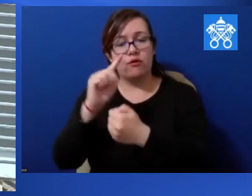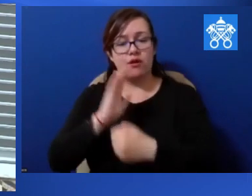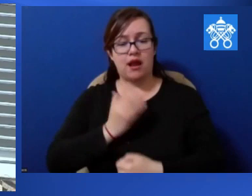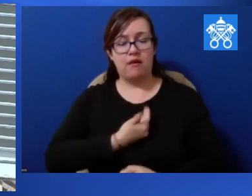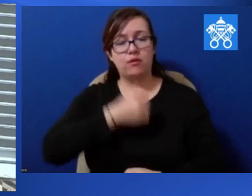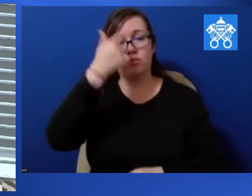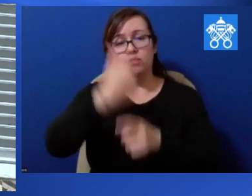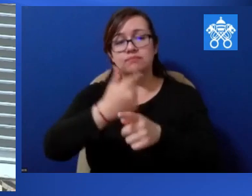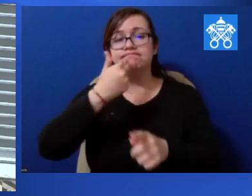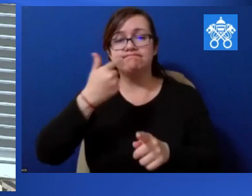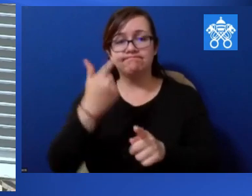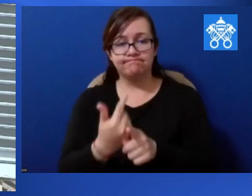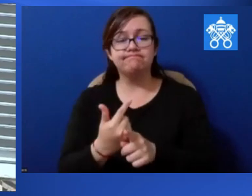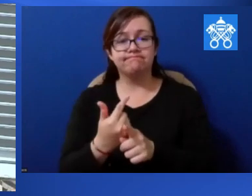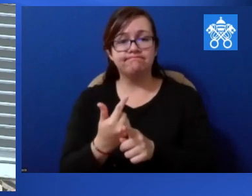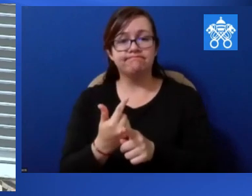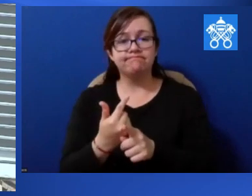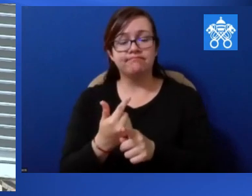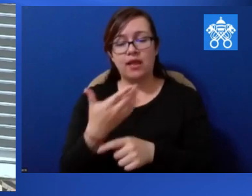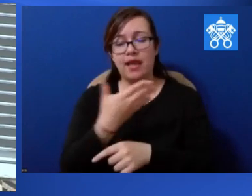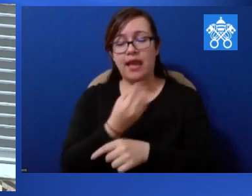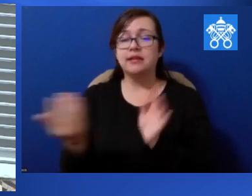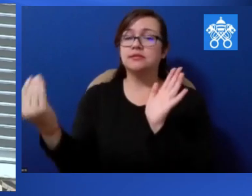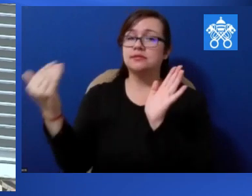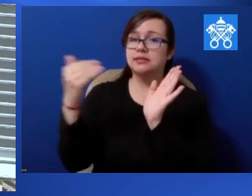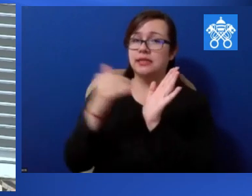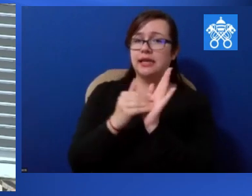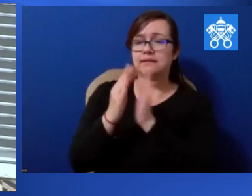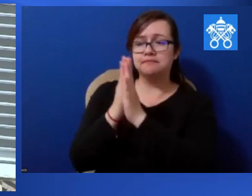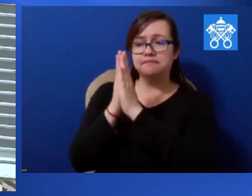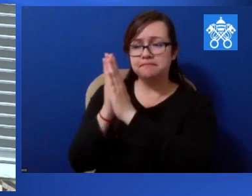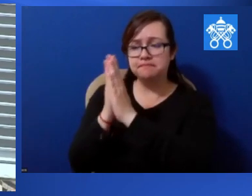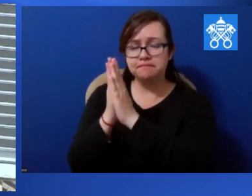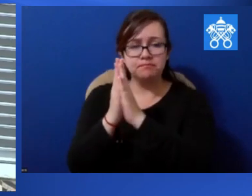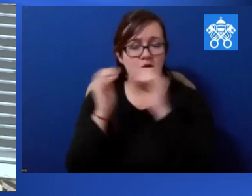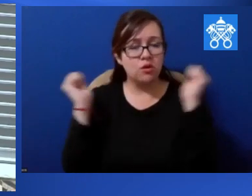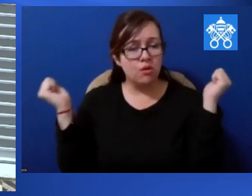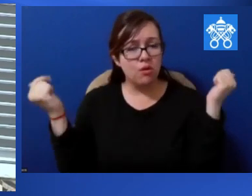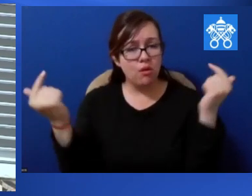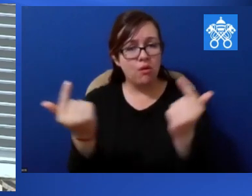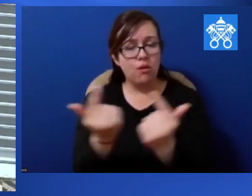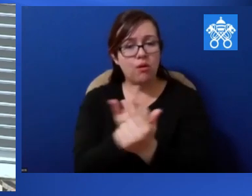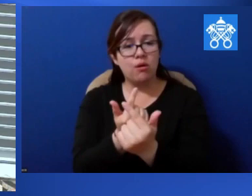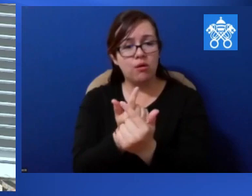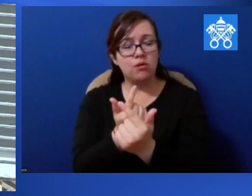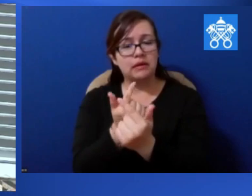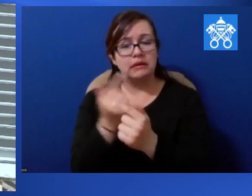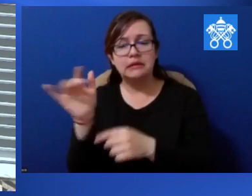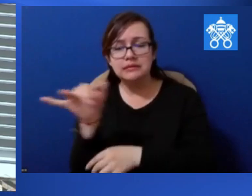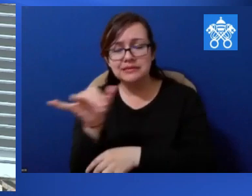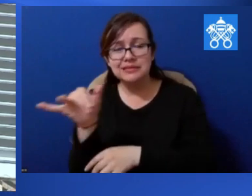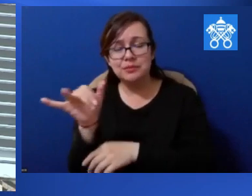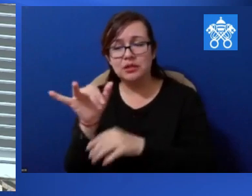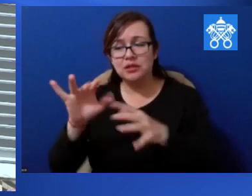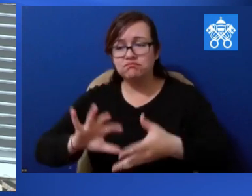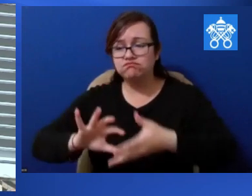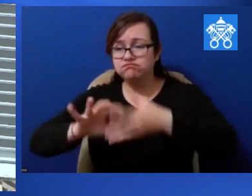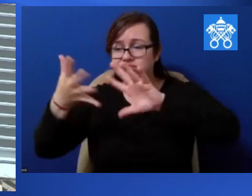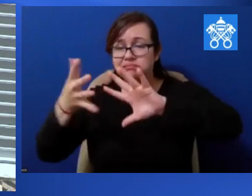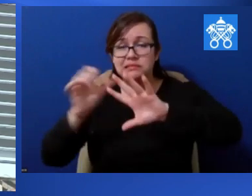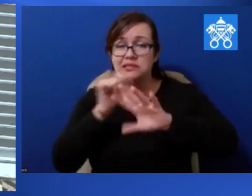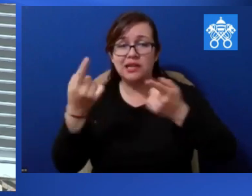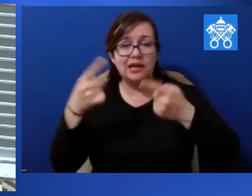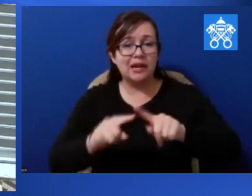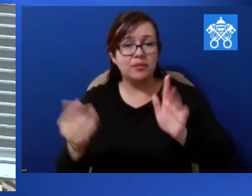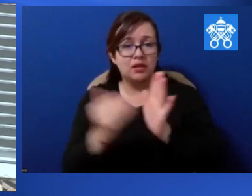sisters. And I renew my appeal to everyone that similar tragedies are not